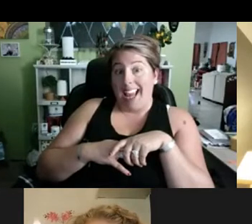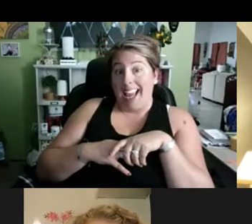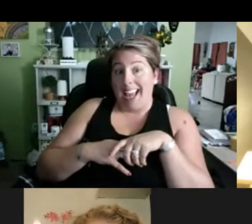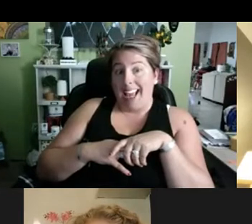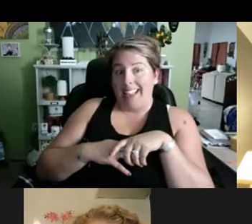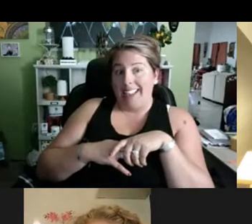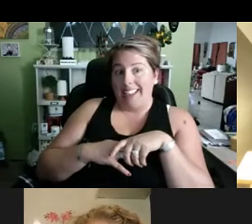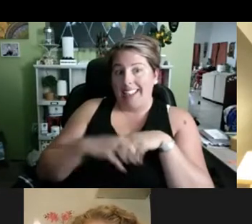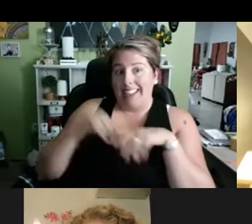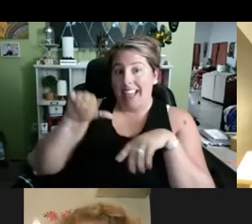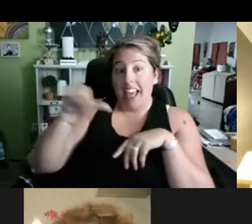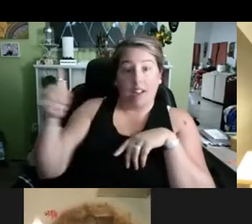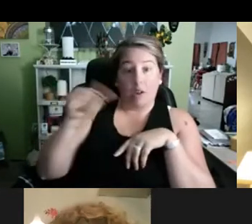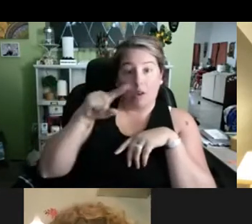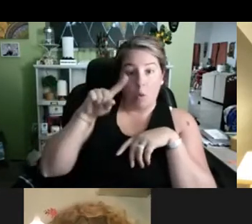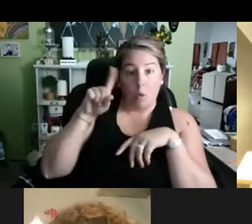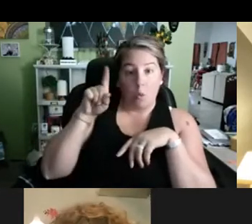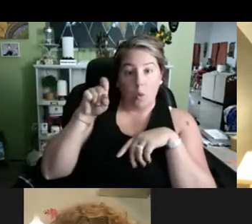any other questions?